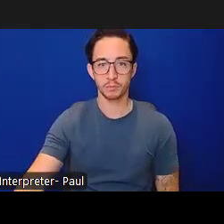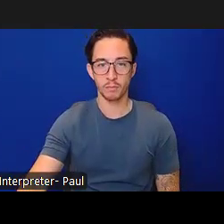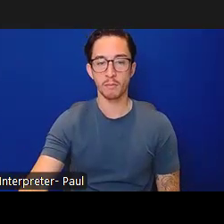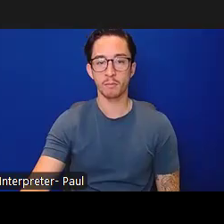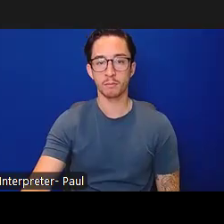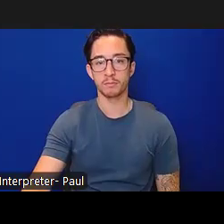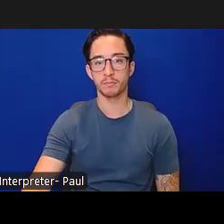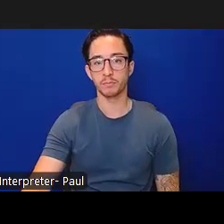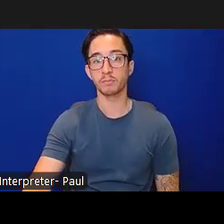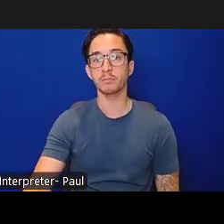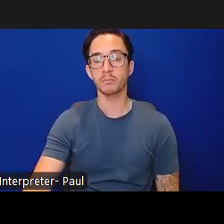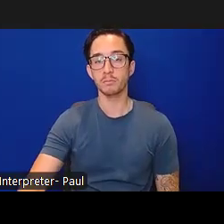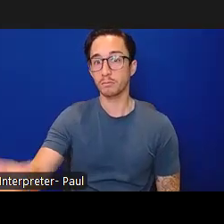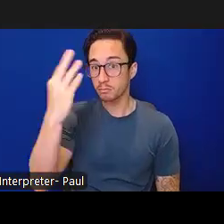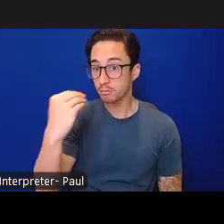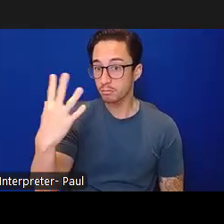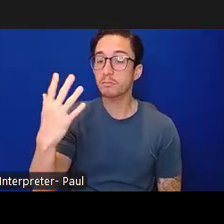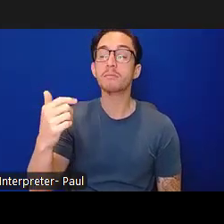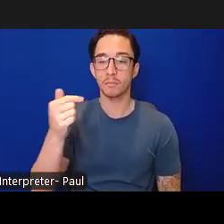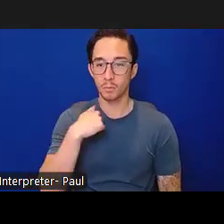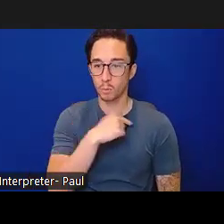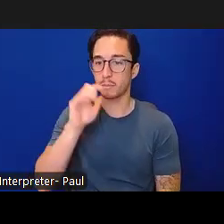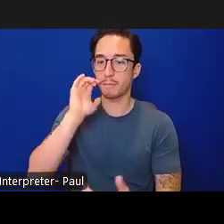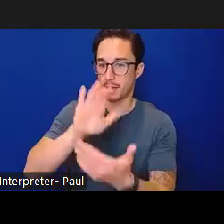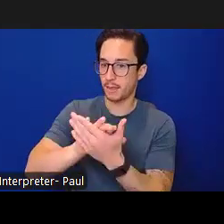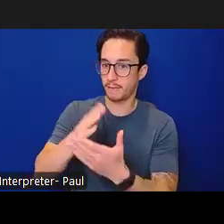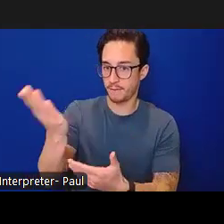Acknowledge, assure that we believe them. Okay.